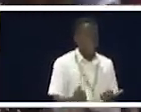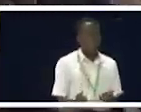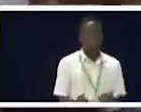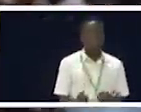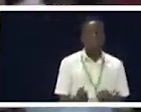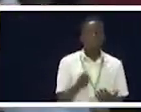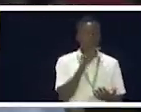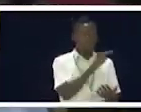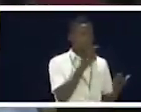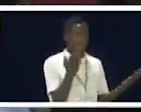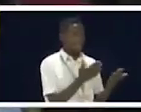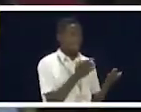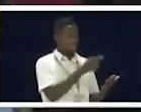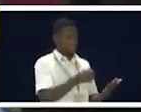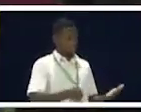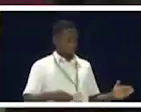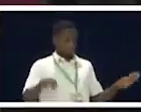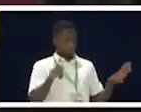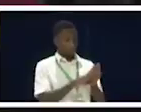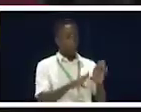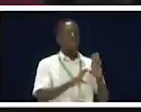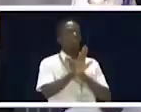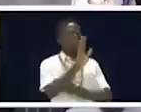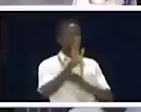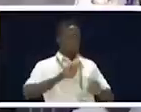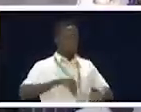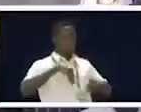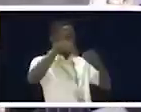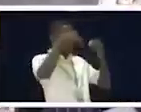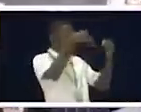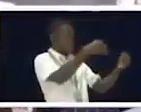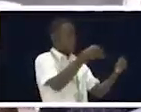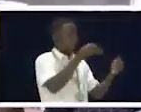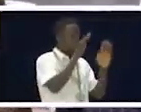You might be here, you are barren. The Lord will bring those twins to you.